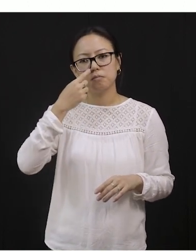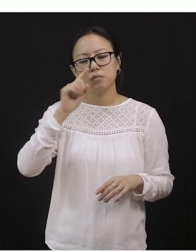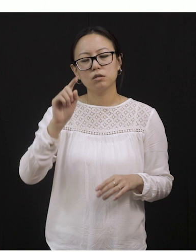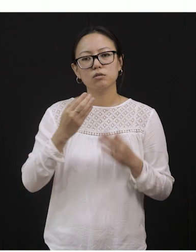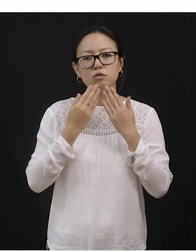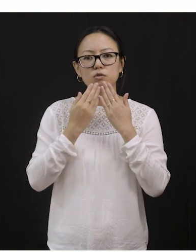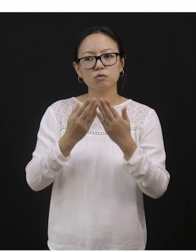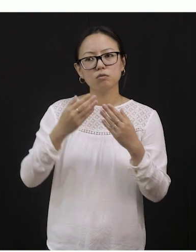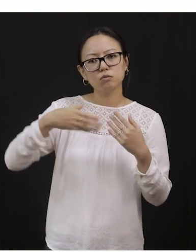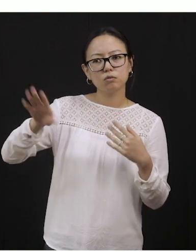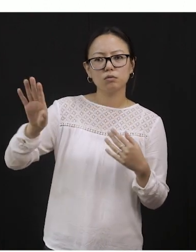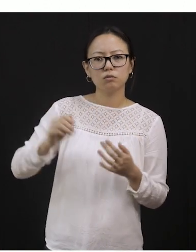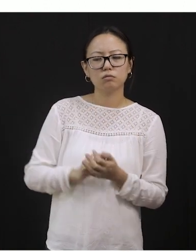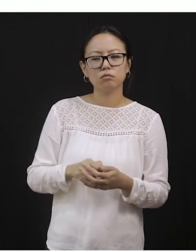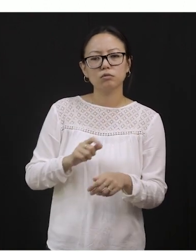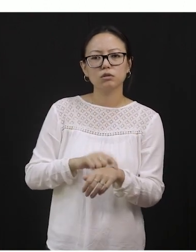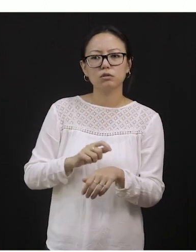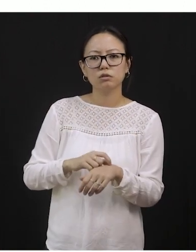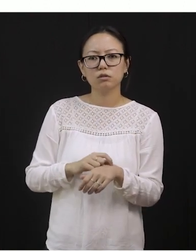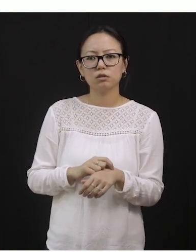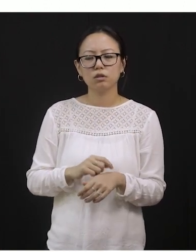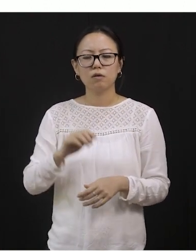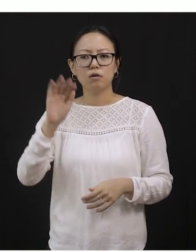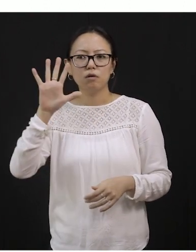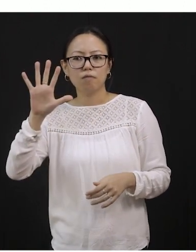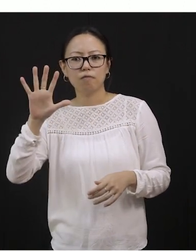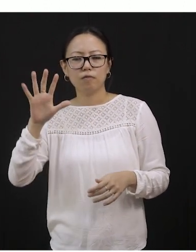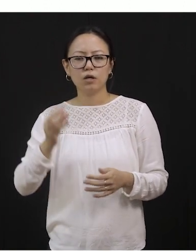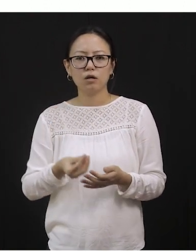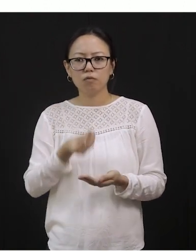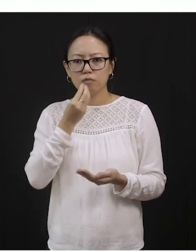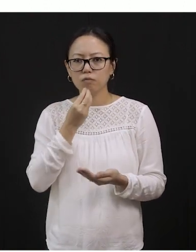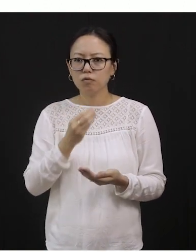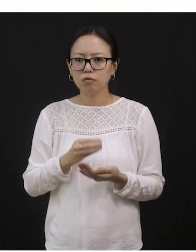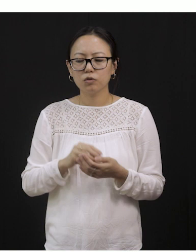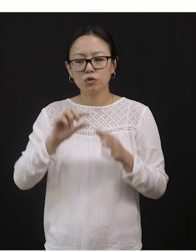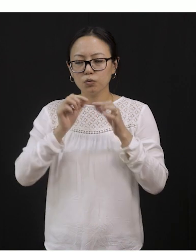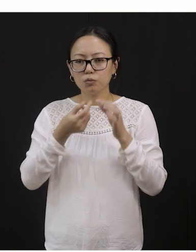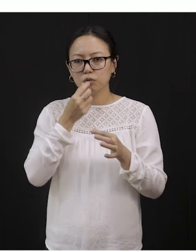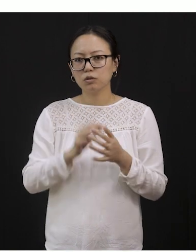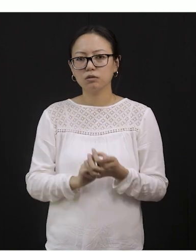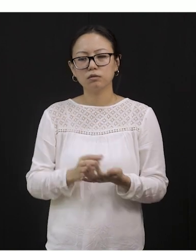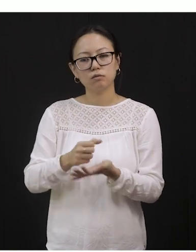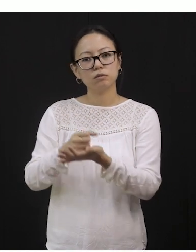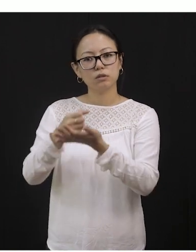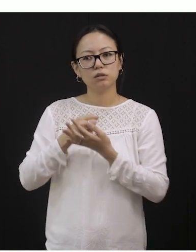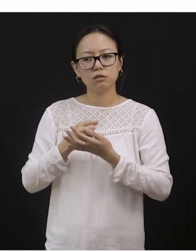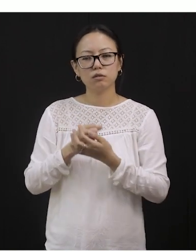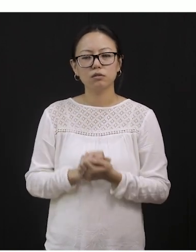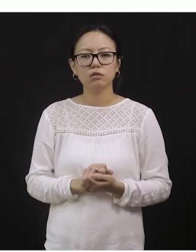So out of this 5, you should at least give one to your friend. That is what is called being